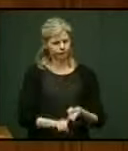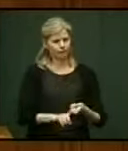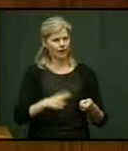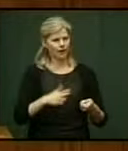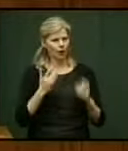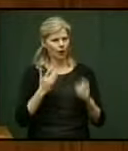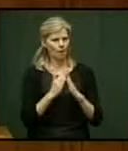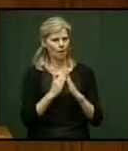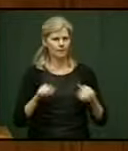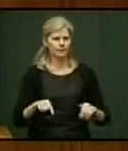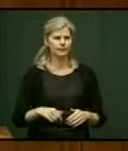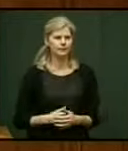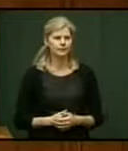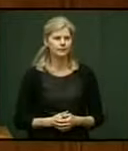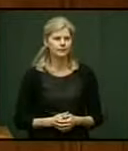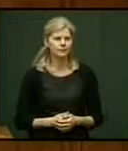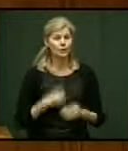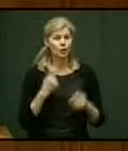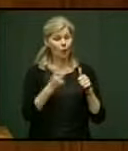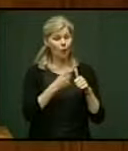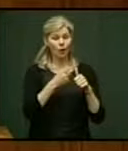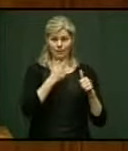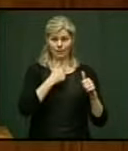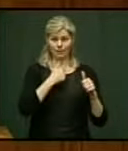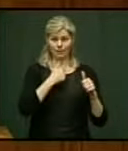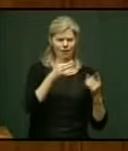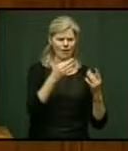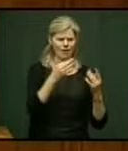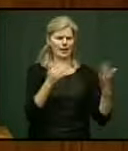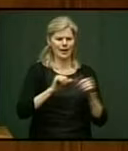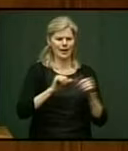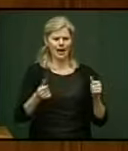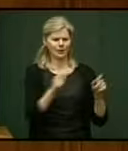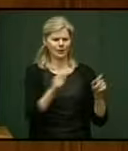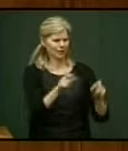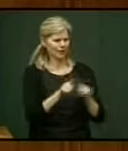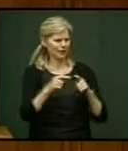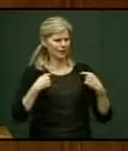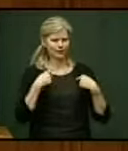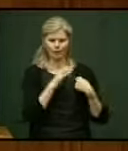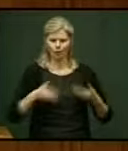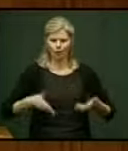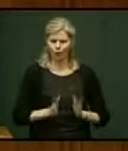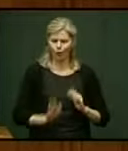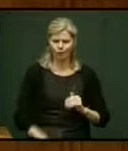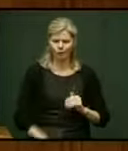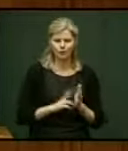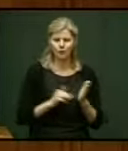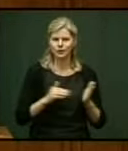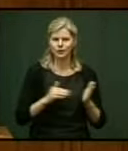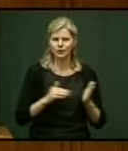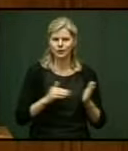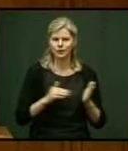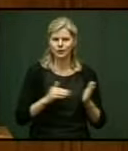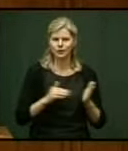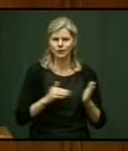Like many of my neighbors in Auckland, I was not born in Aotearoa. I chose this land to be my home because I